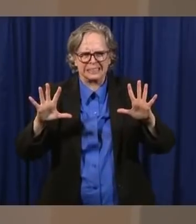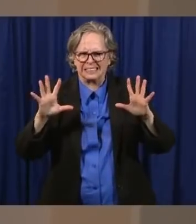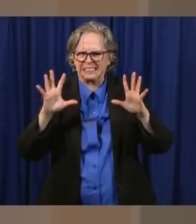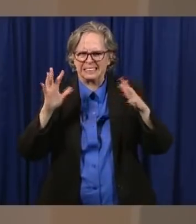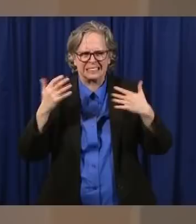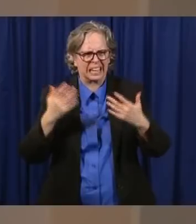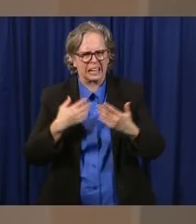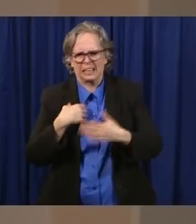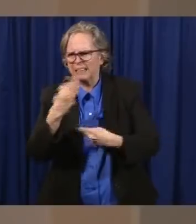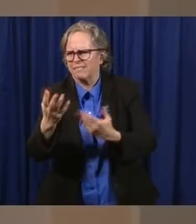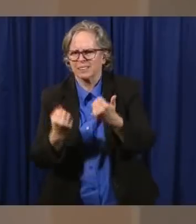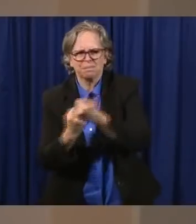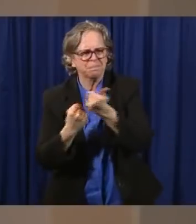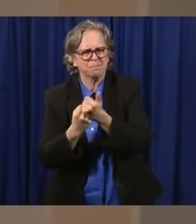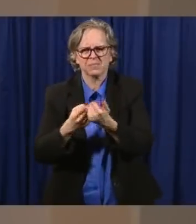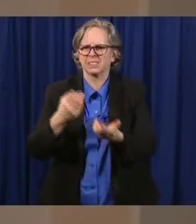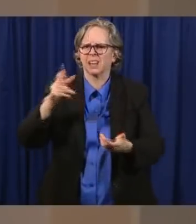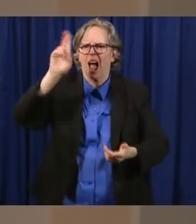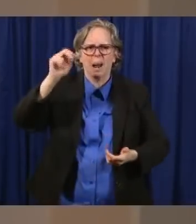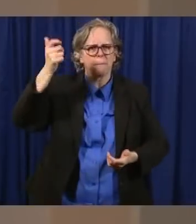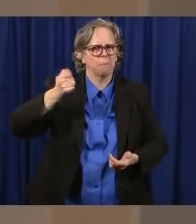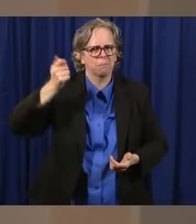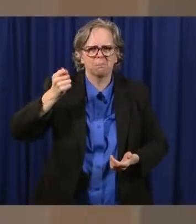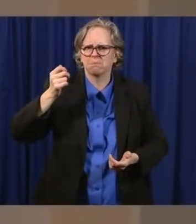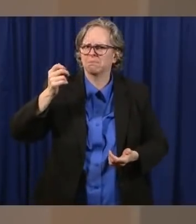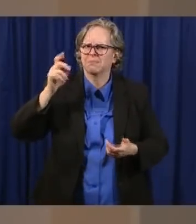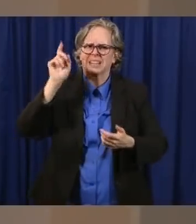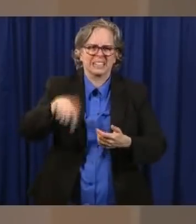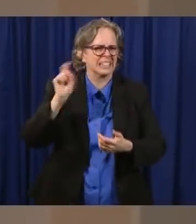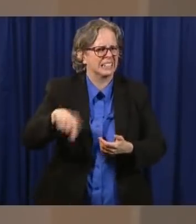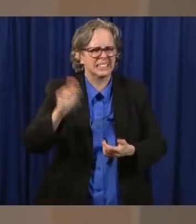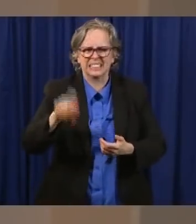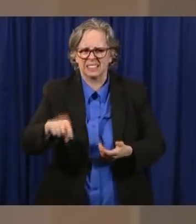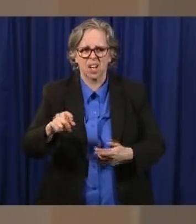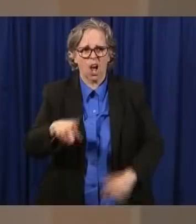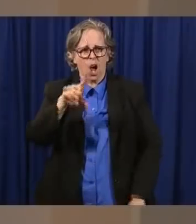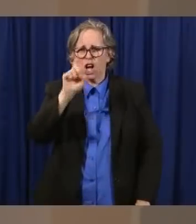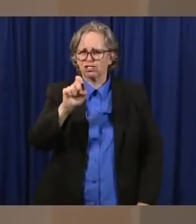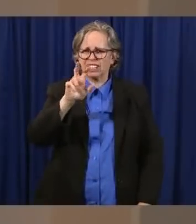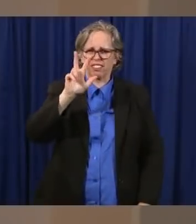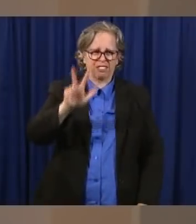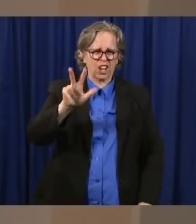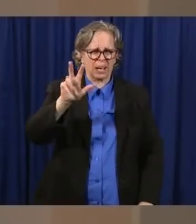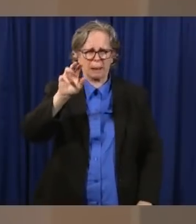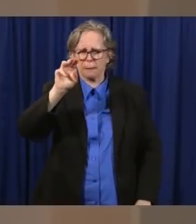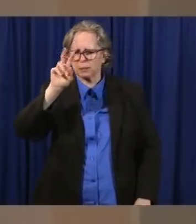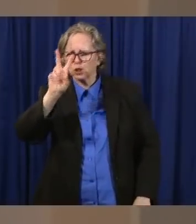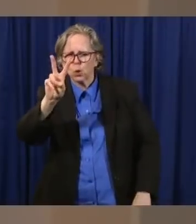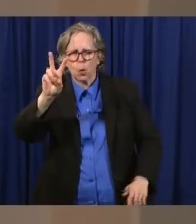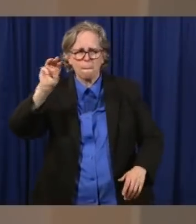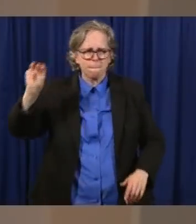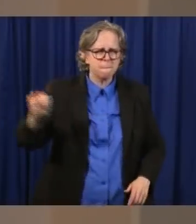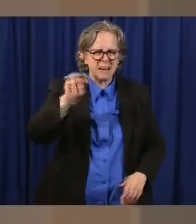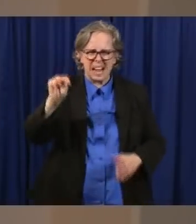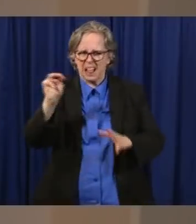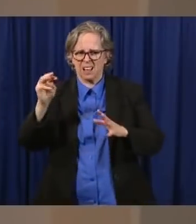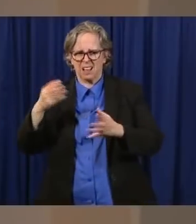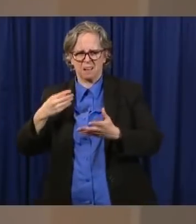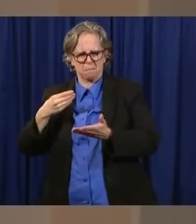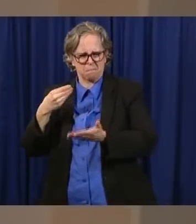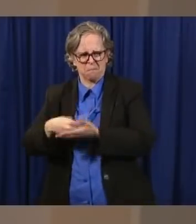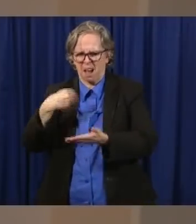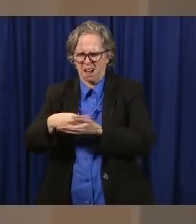benefits. $132 million since this started has been sent out the door to 207,000 people who've applied.